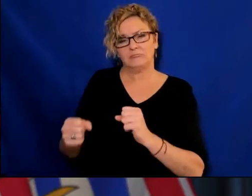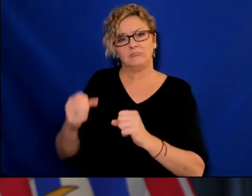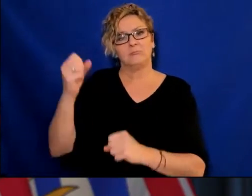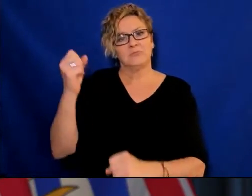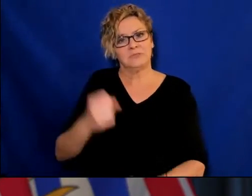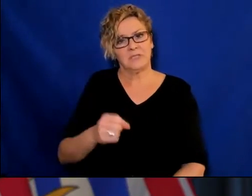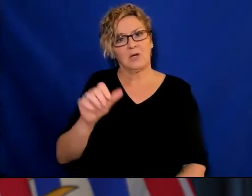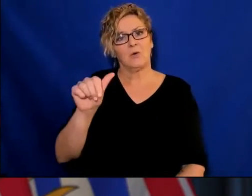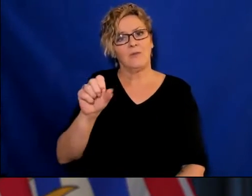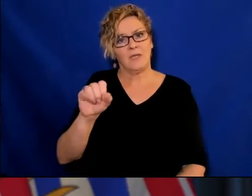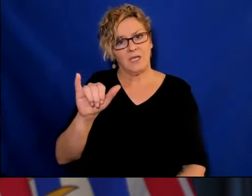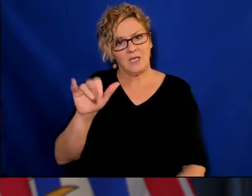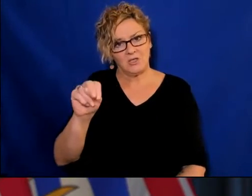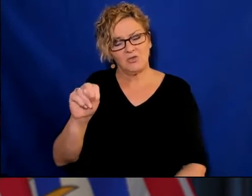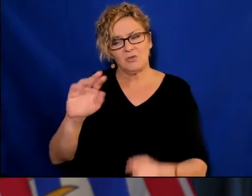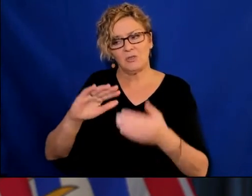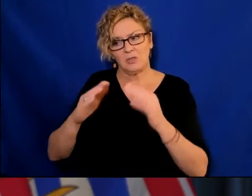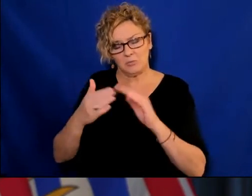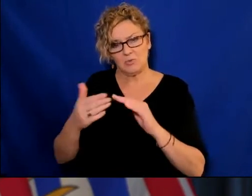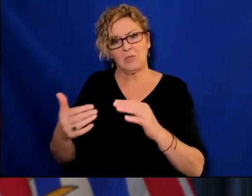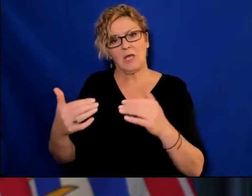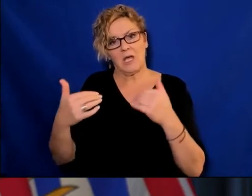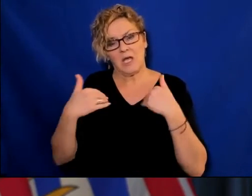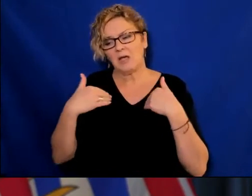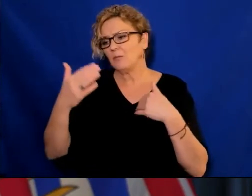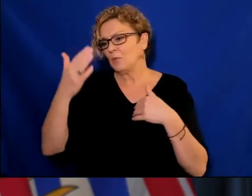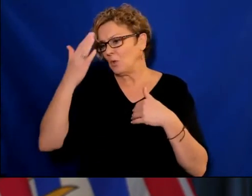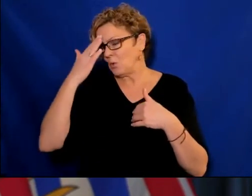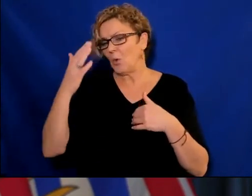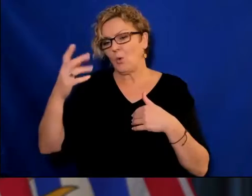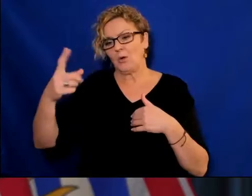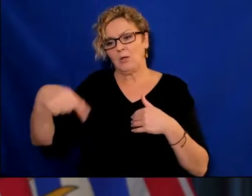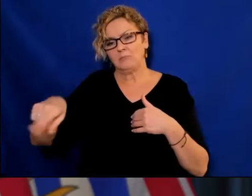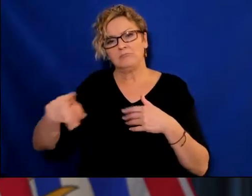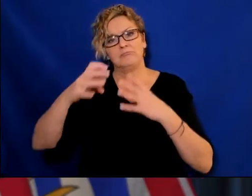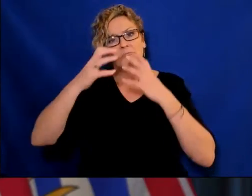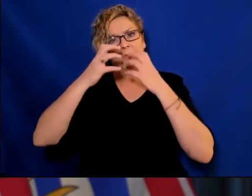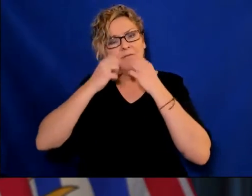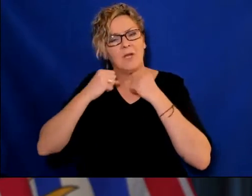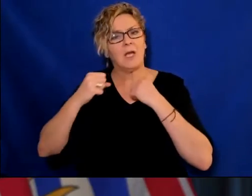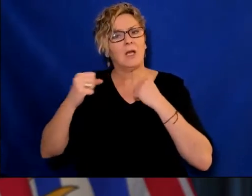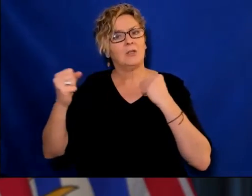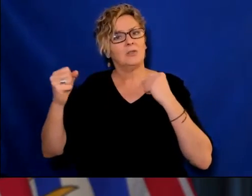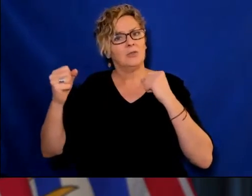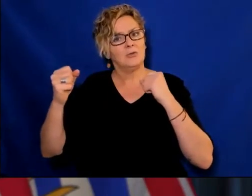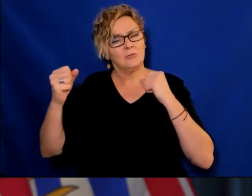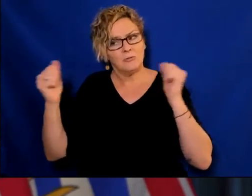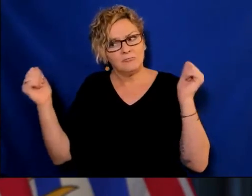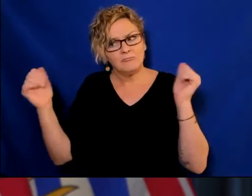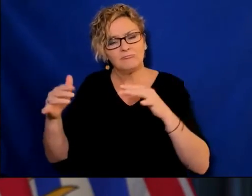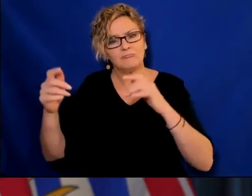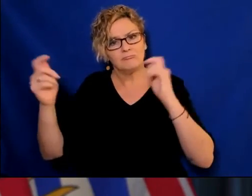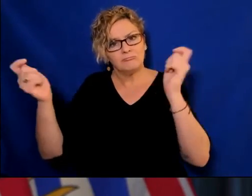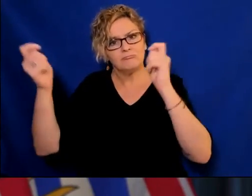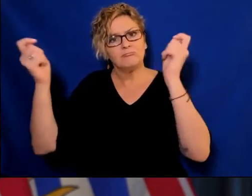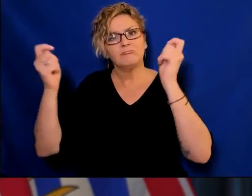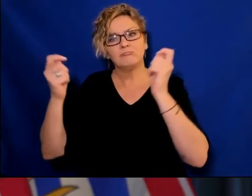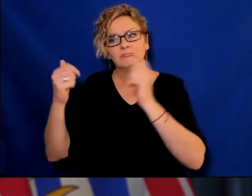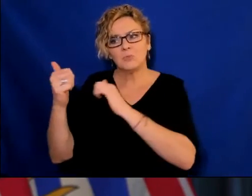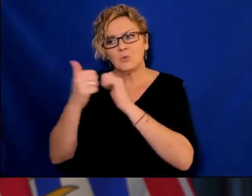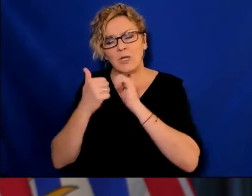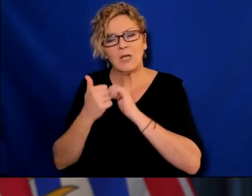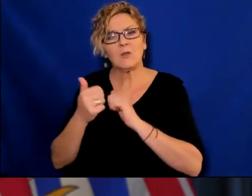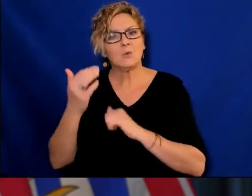to events. But we also recognize that many of the people in the South Asian community are essential workers.